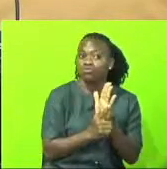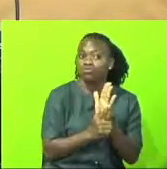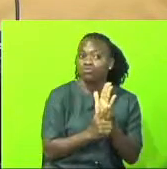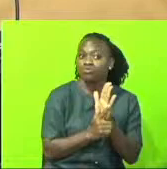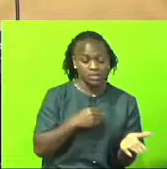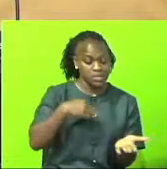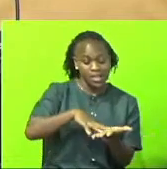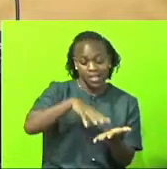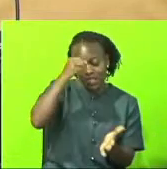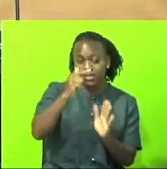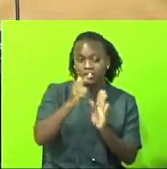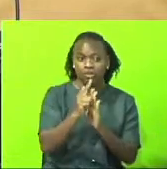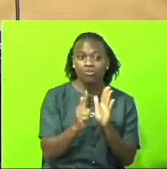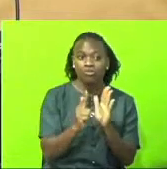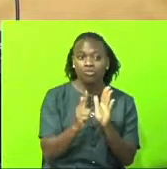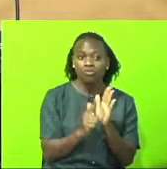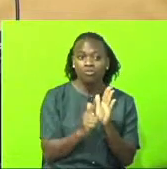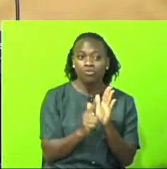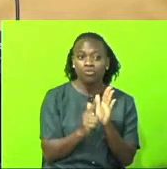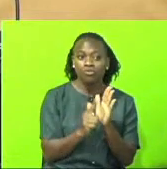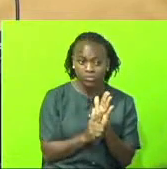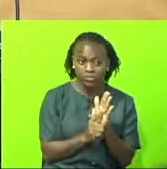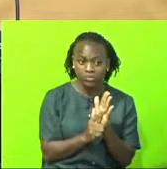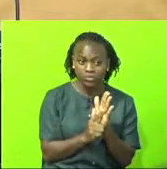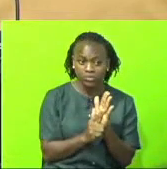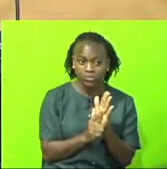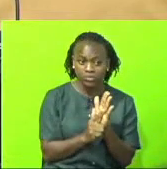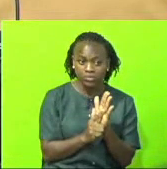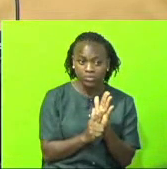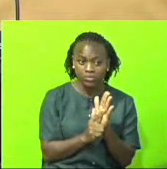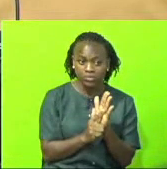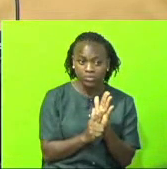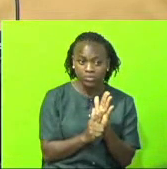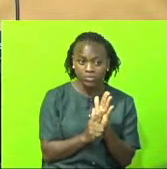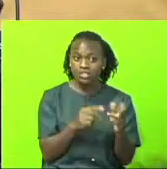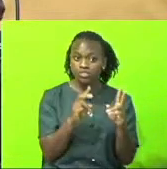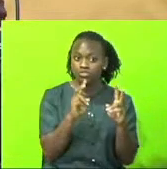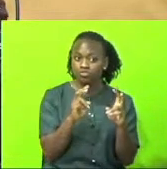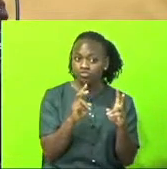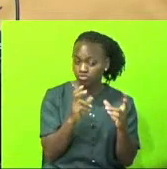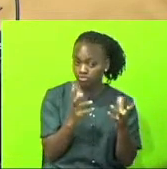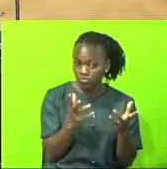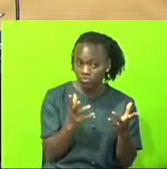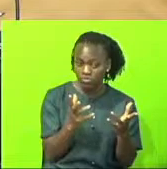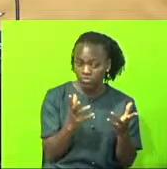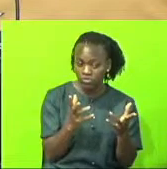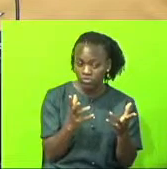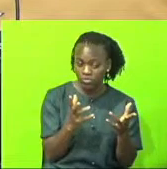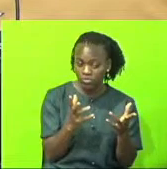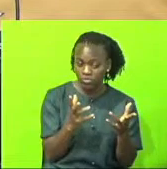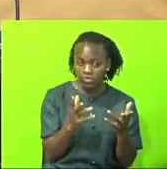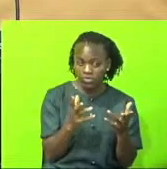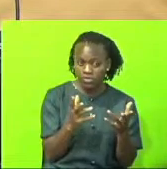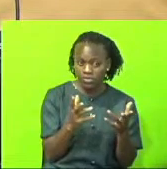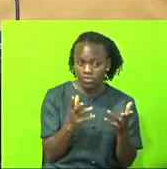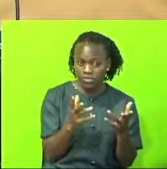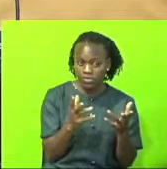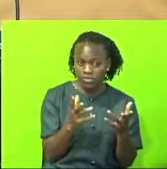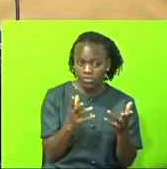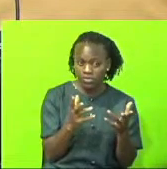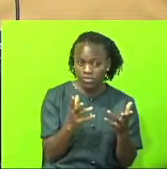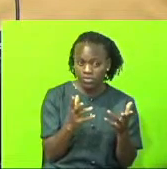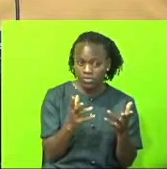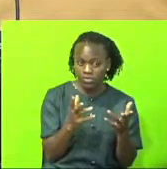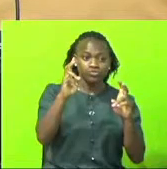the law. Having come across this controversy, and for the sake of posterity, I